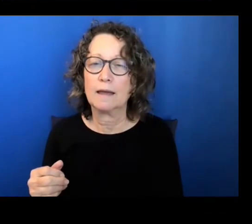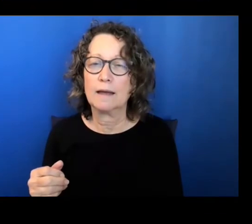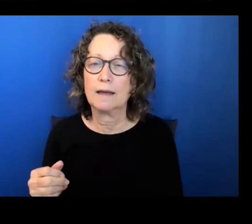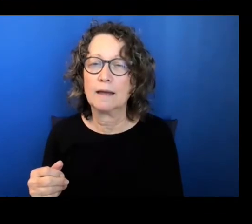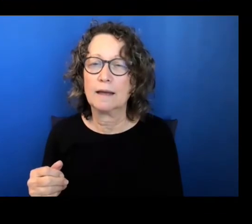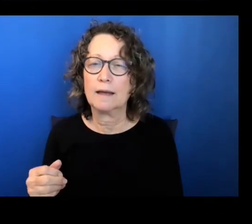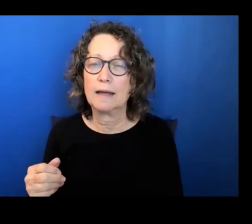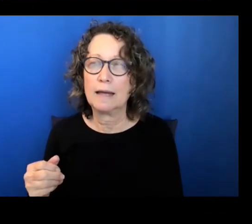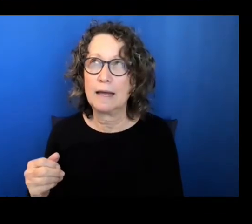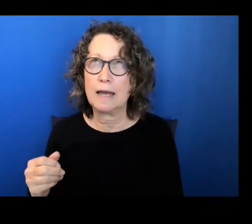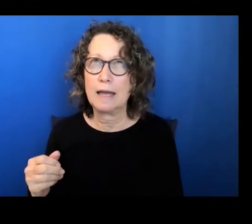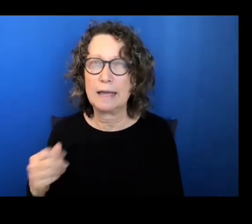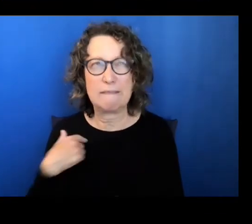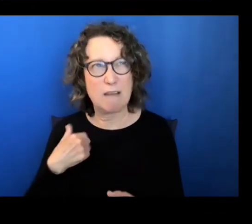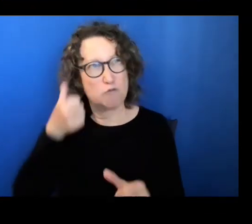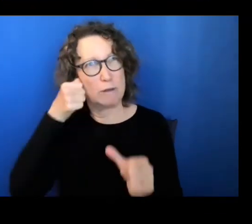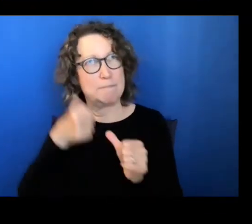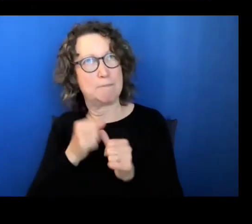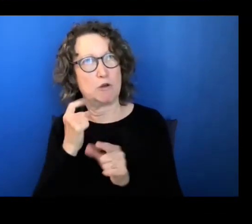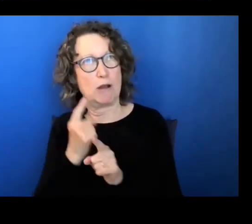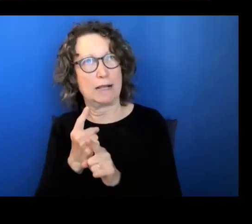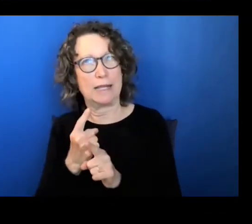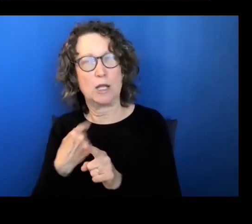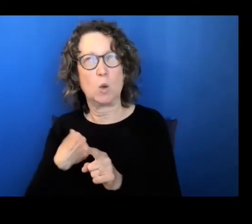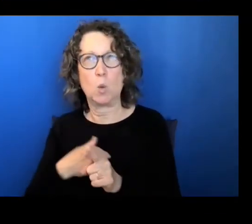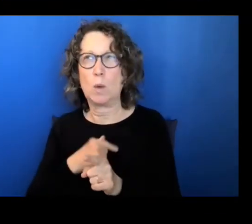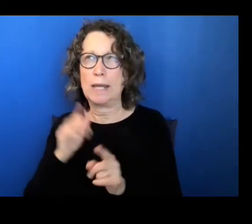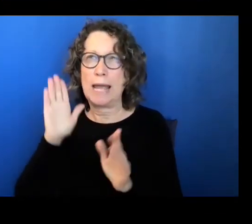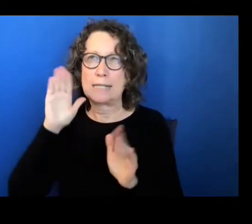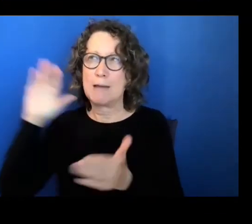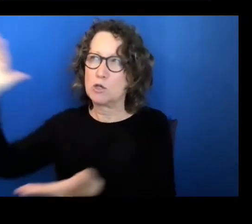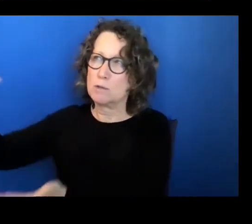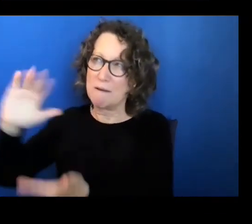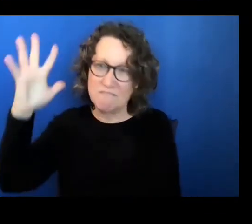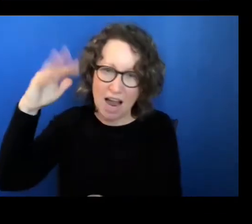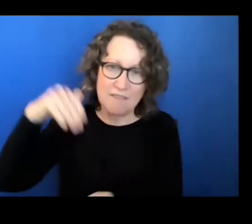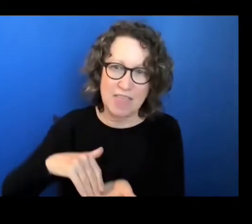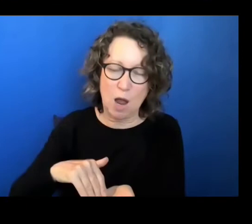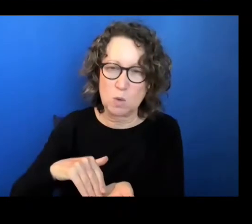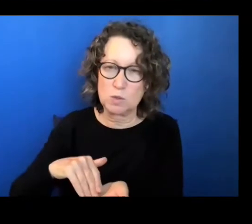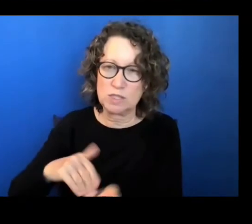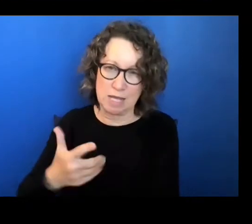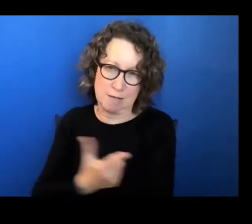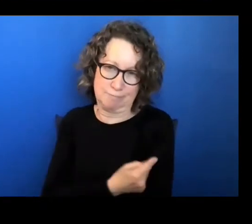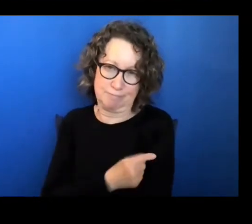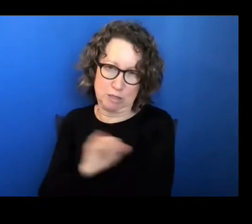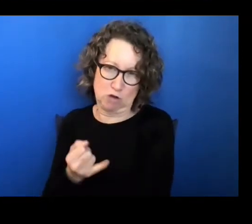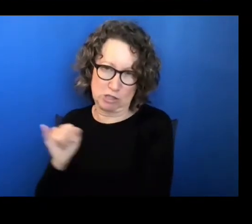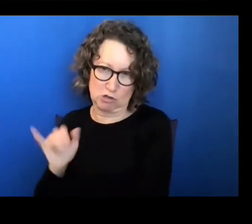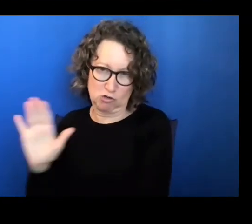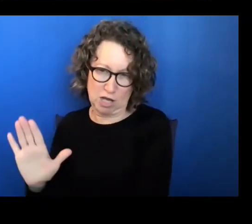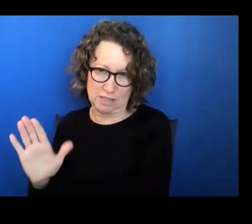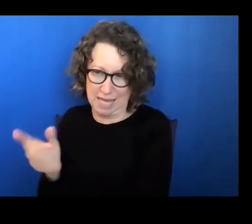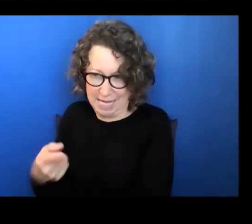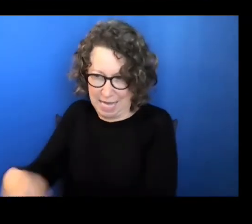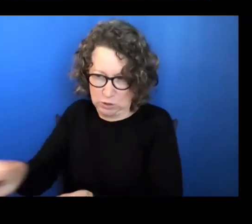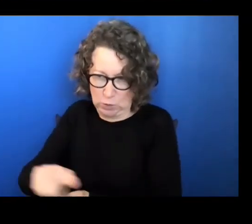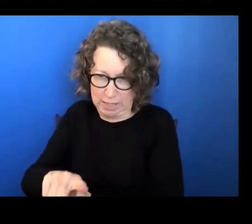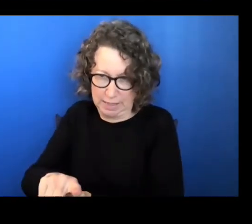As far as I recall, we are slated to receive about 5,000 doses of the Johnson & Johnson vaccine next